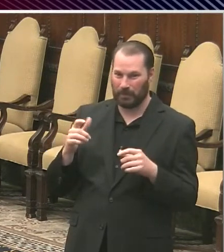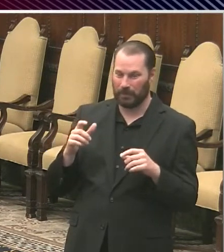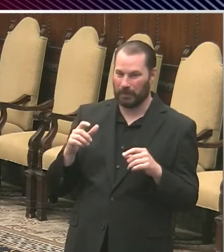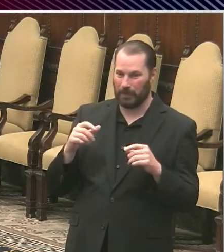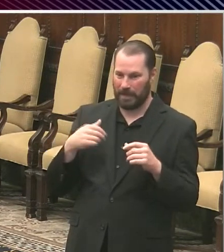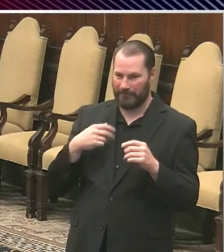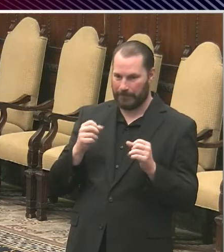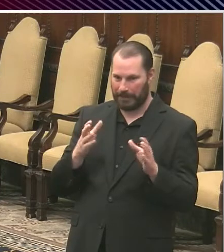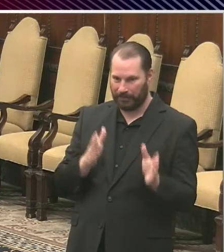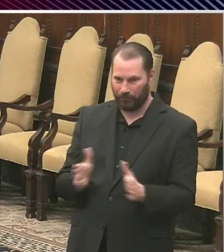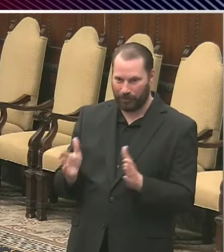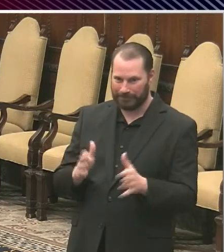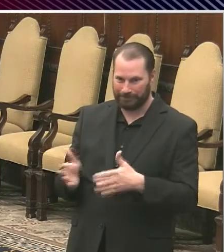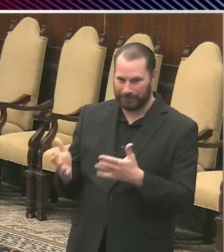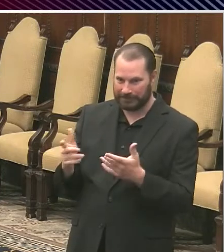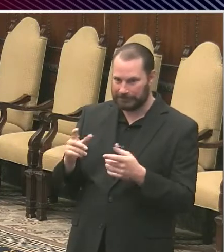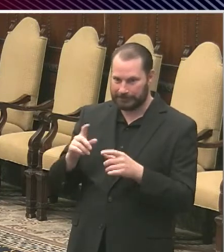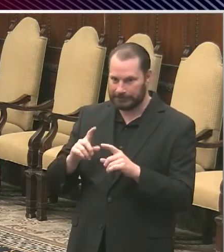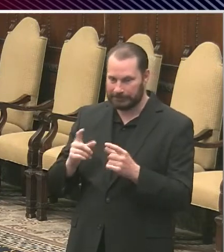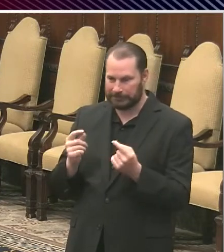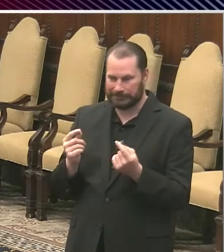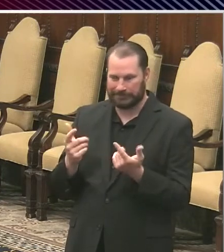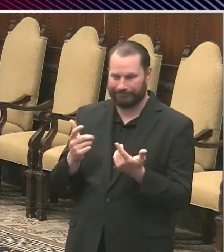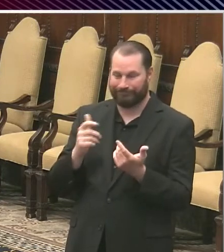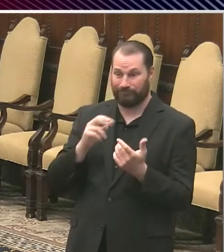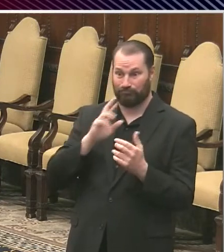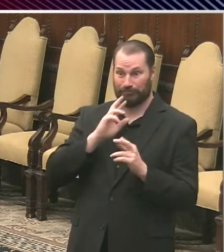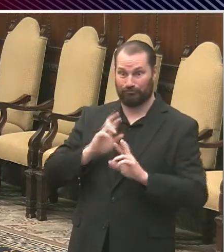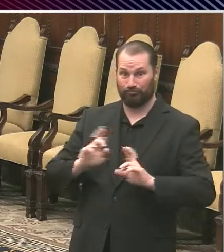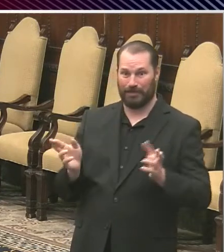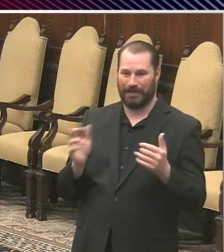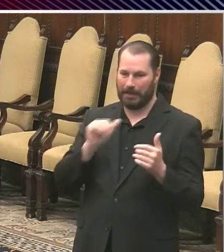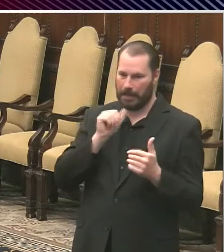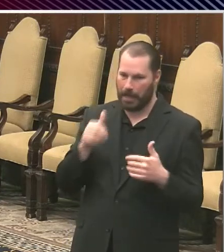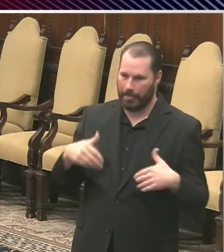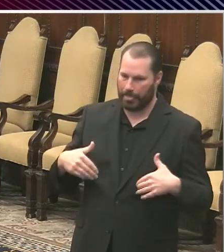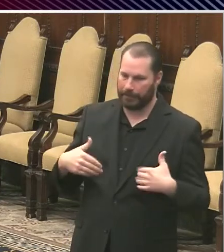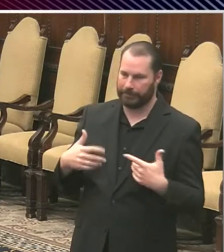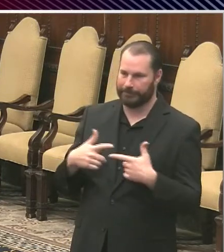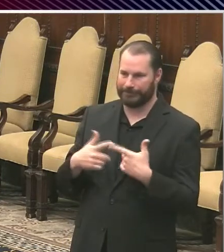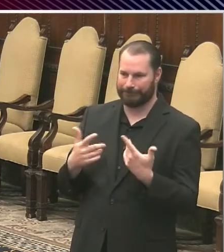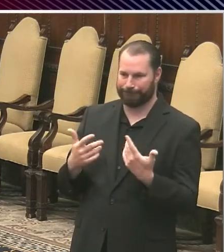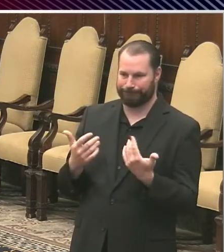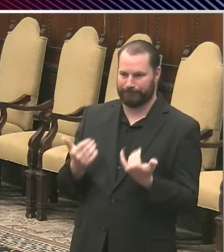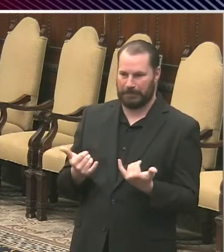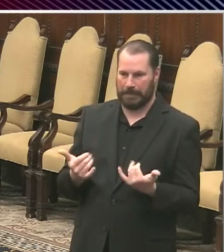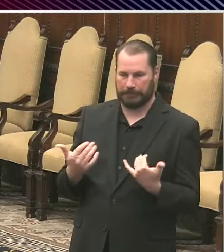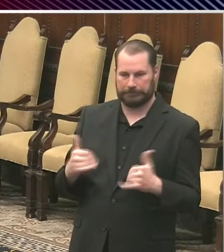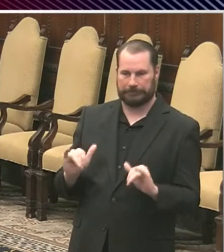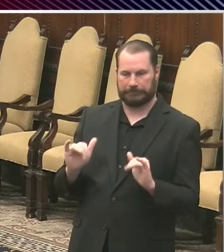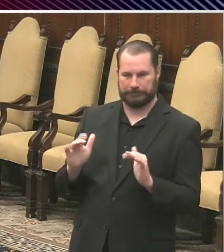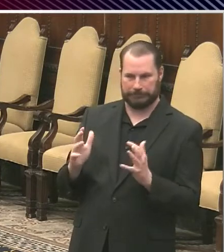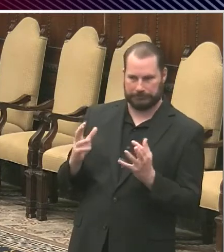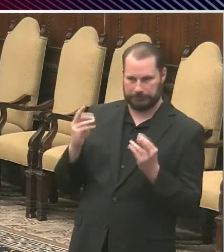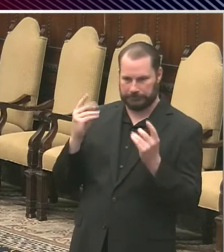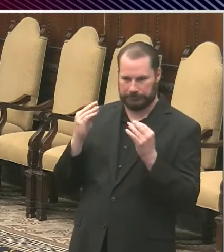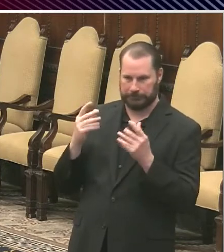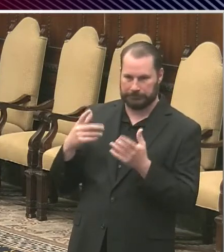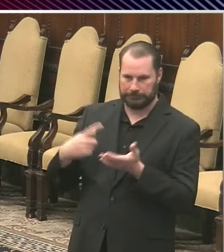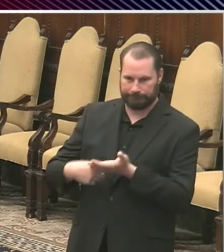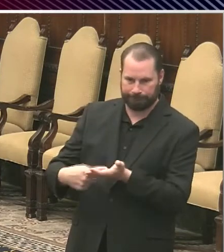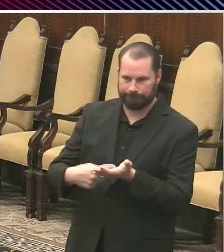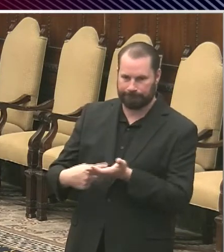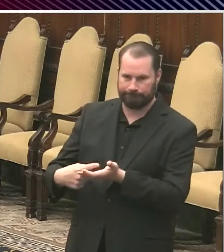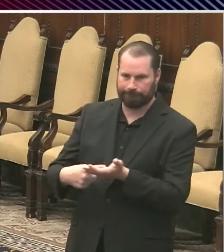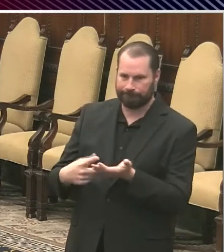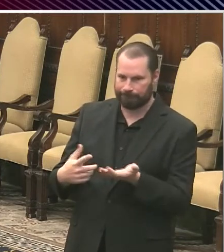close based on the condition of our new cases and fatalities. So we'll have